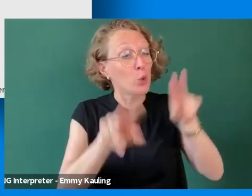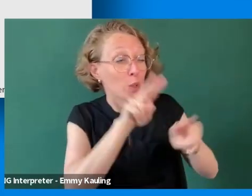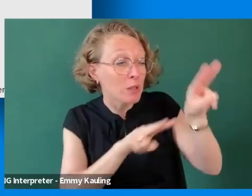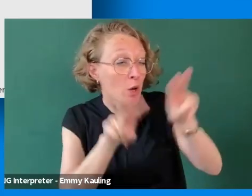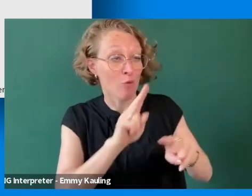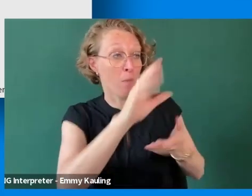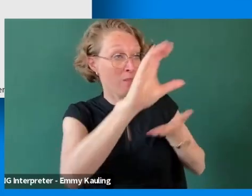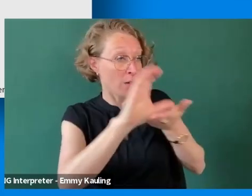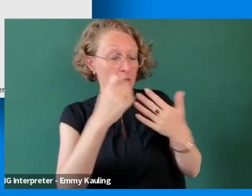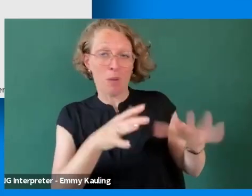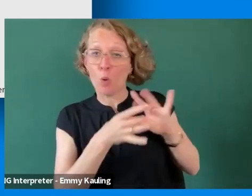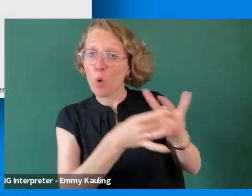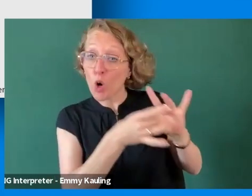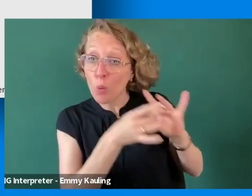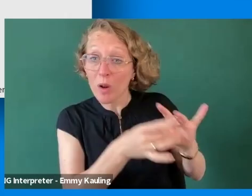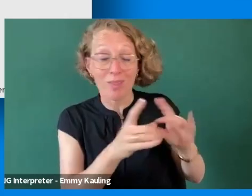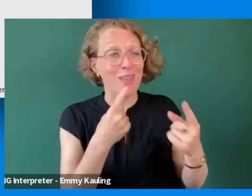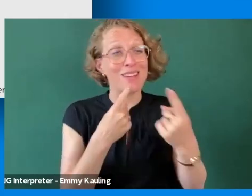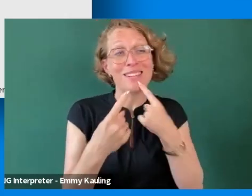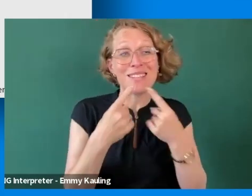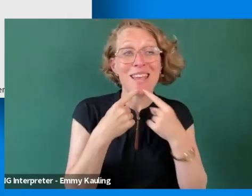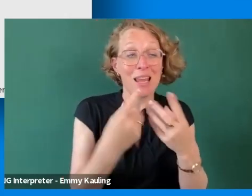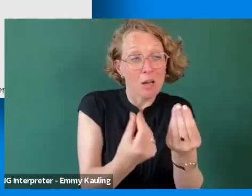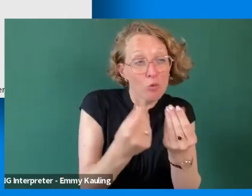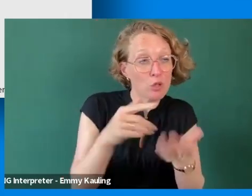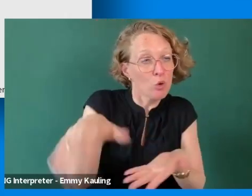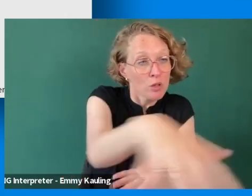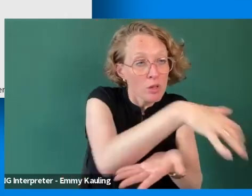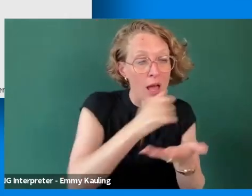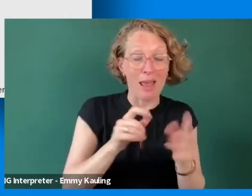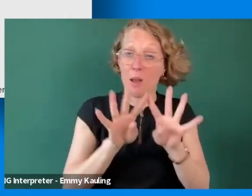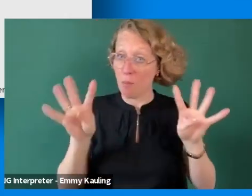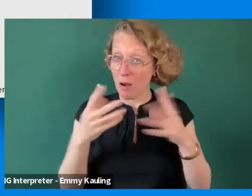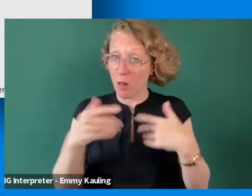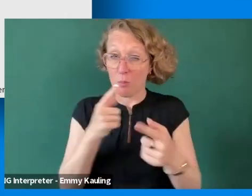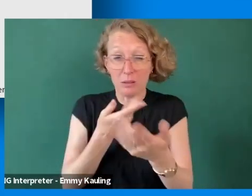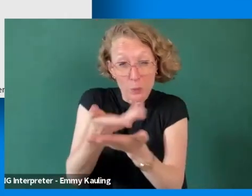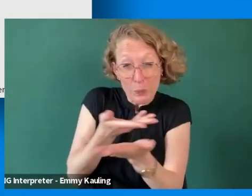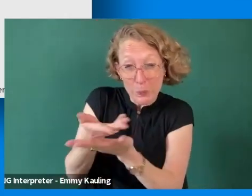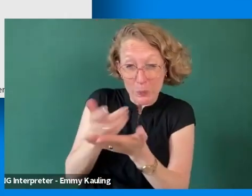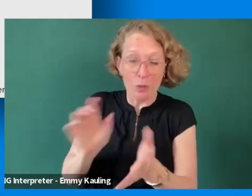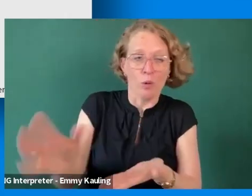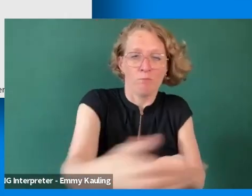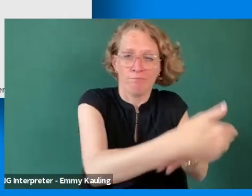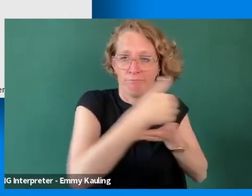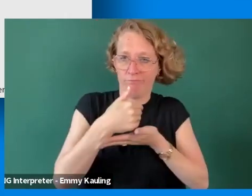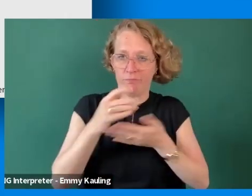have worked with and the data sources of reviewers and panel members that we have been speaking to. In this afternoon session, we're not going to